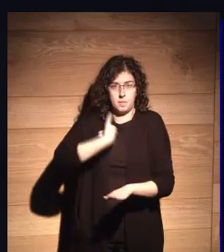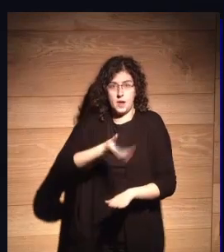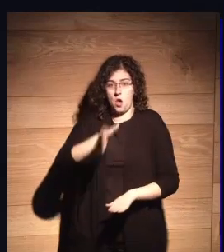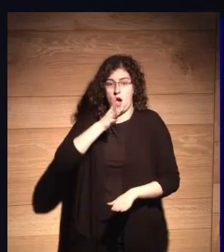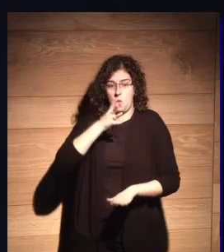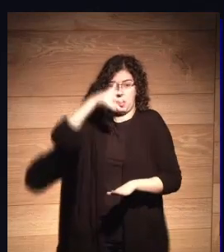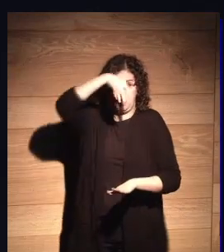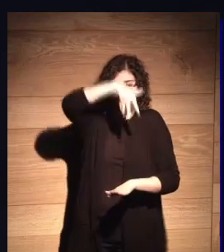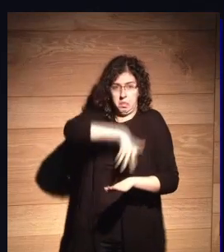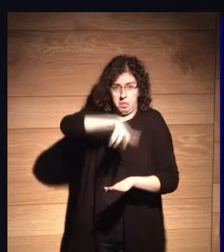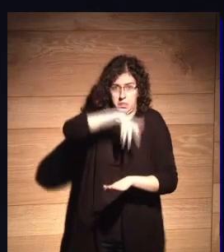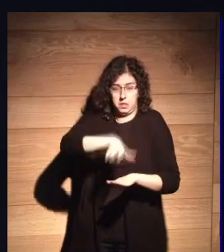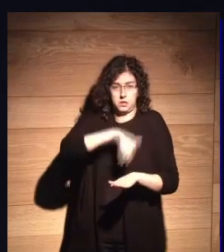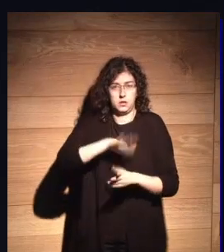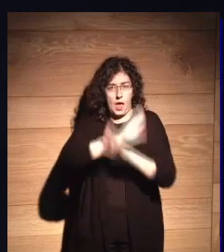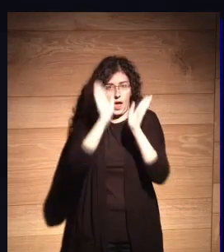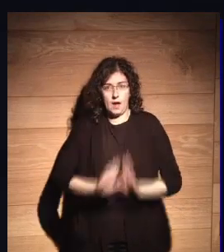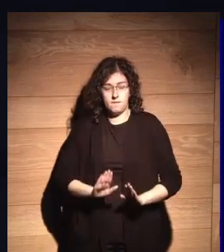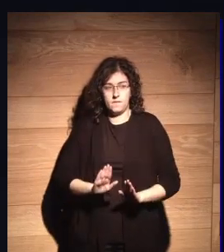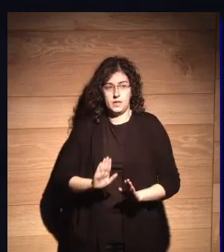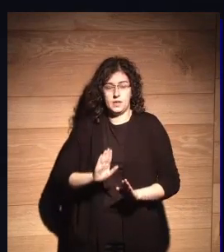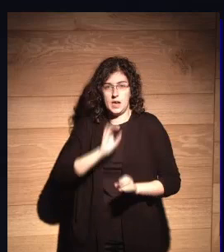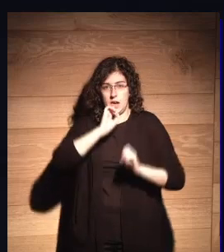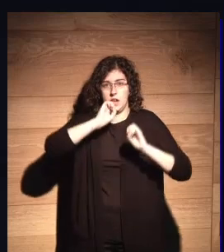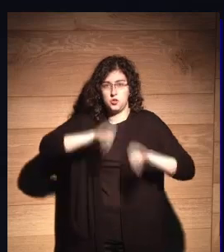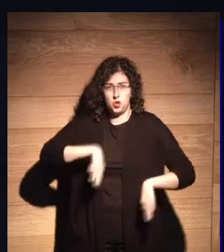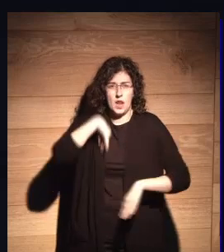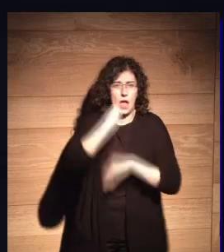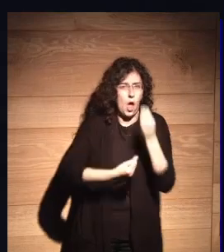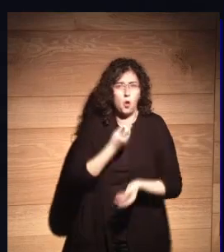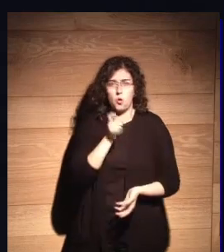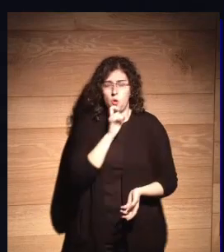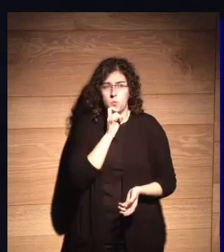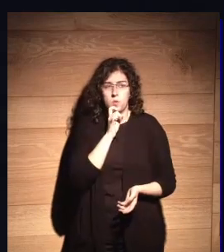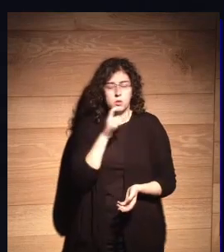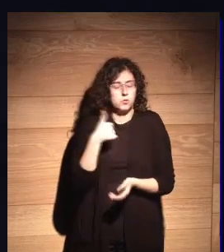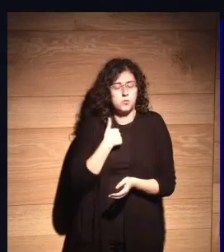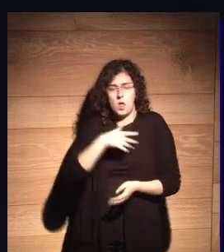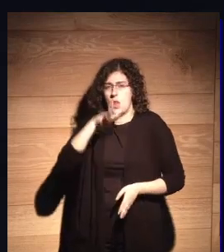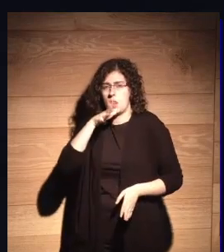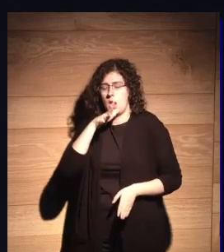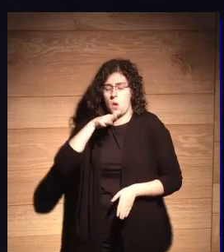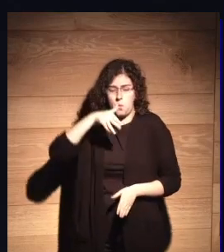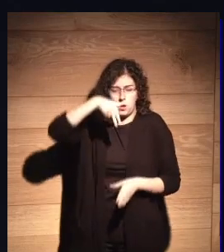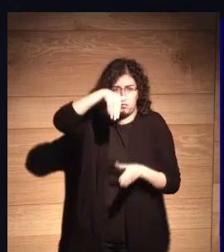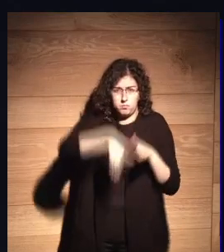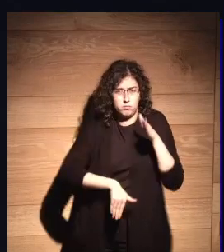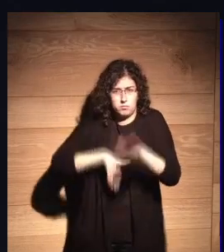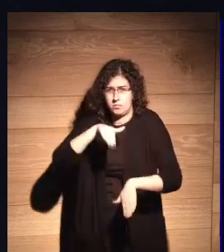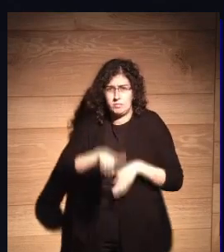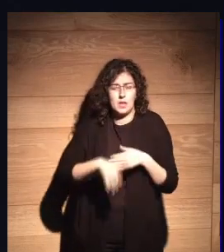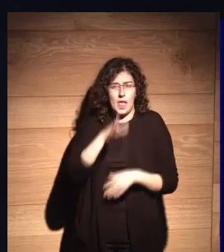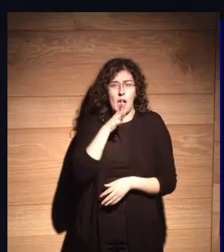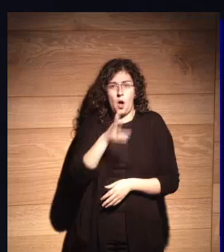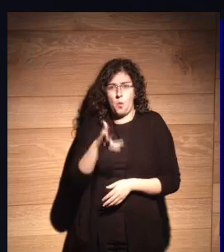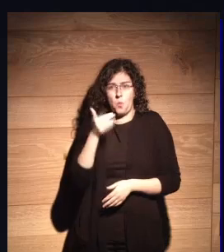I realized that the only way to do this story was to actually get into the dirty water and do it the same way